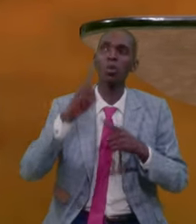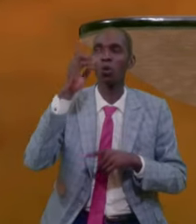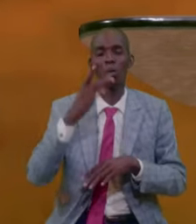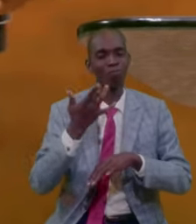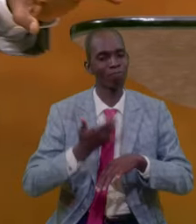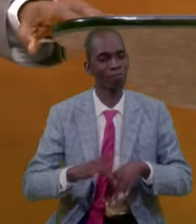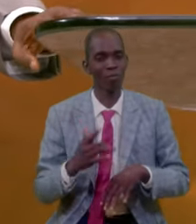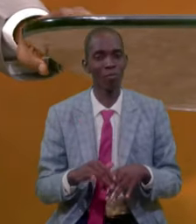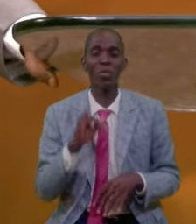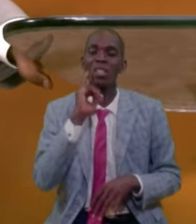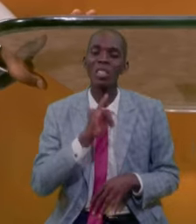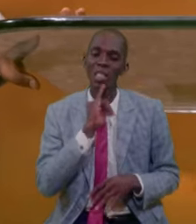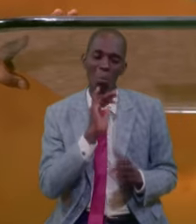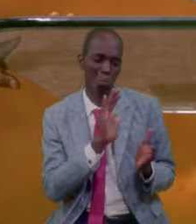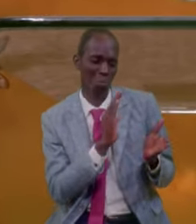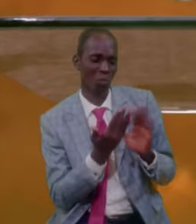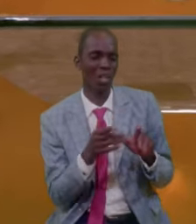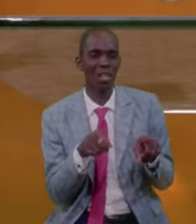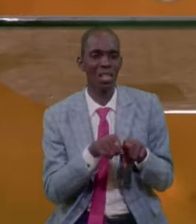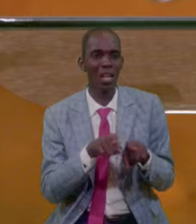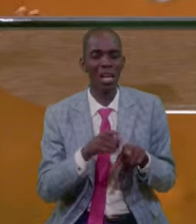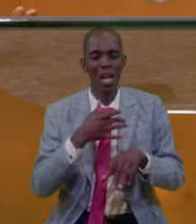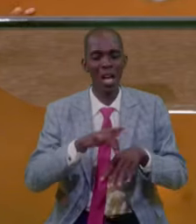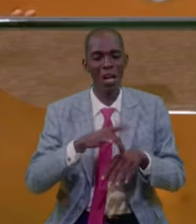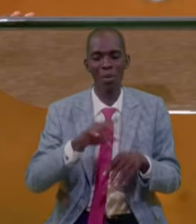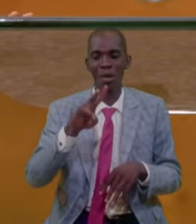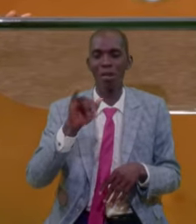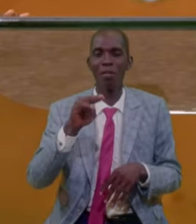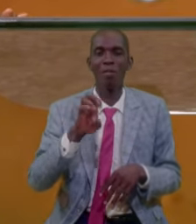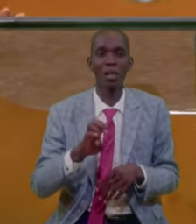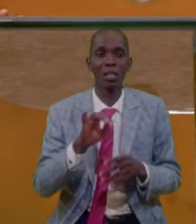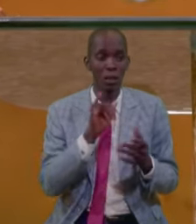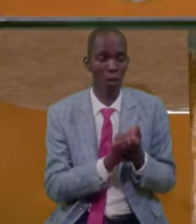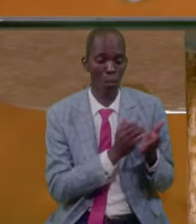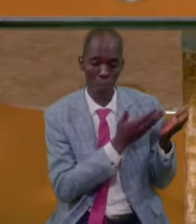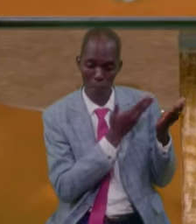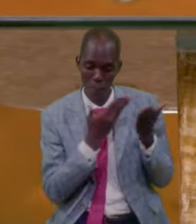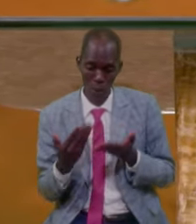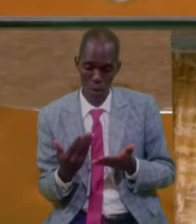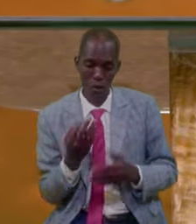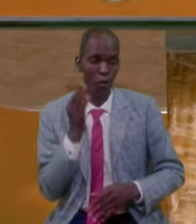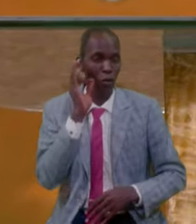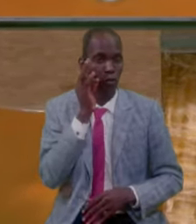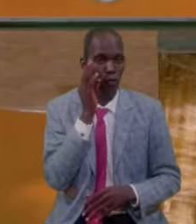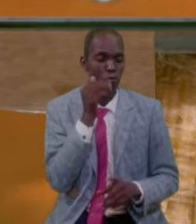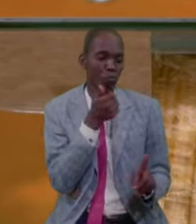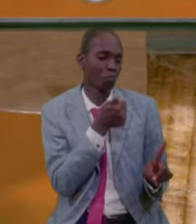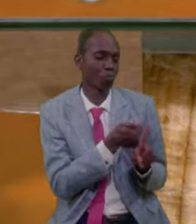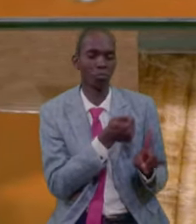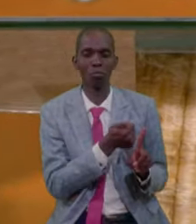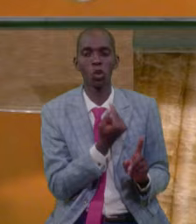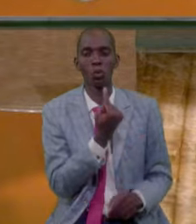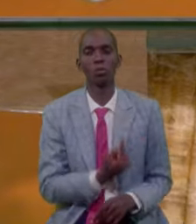empty vine. He bringeth forth fruit unto himself. He bringeth forth